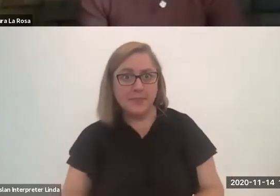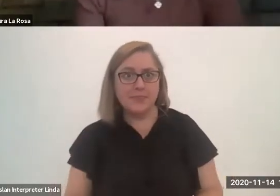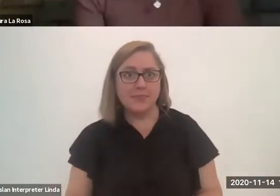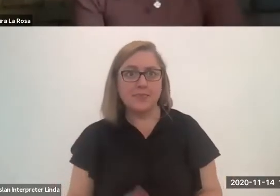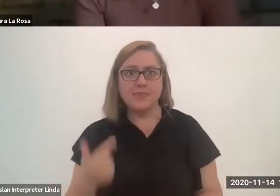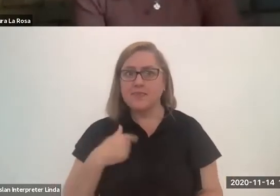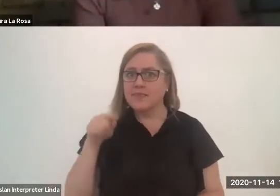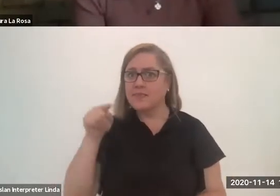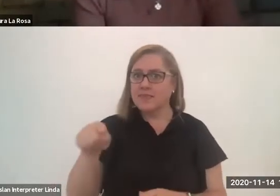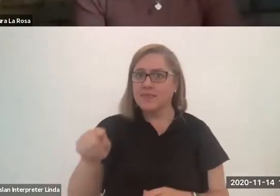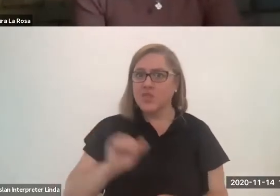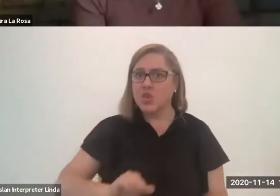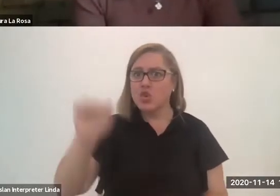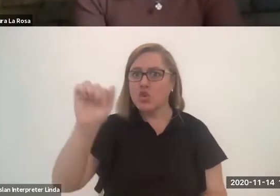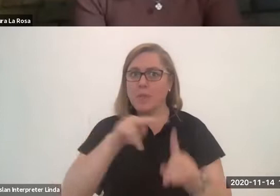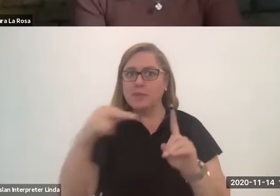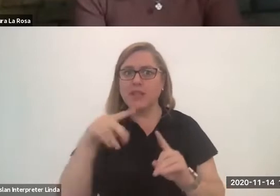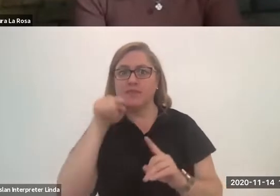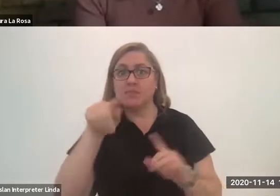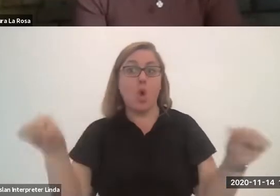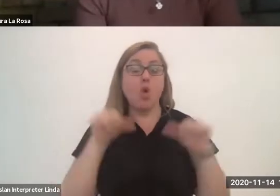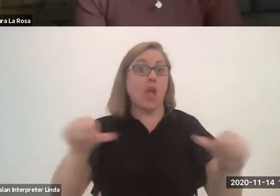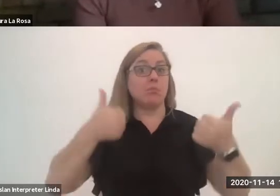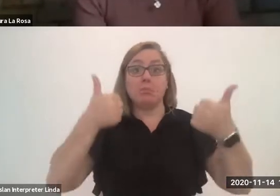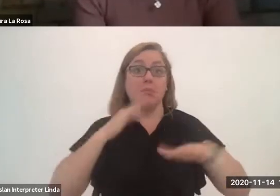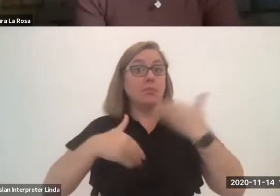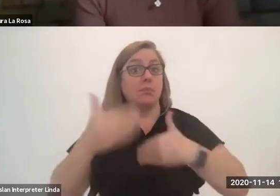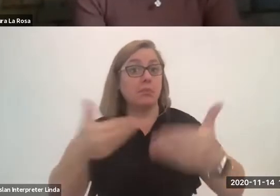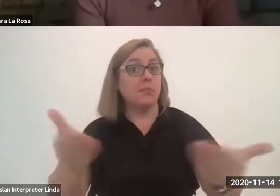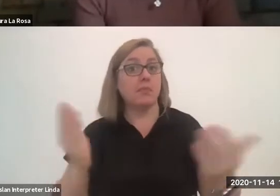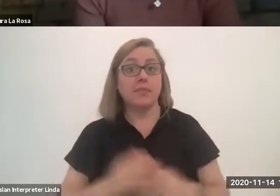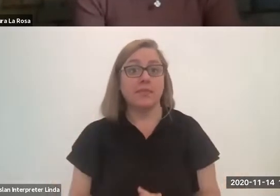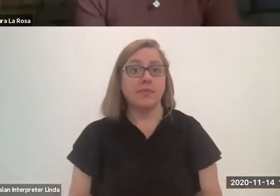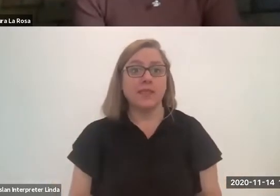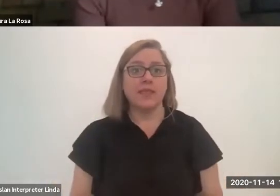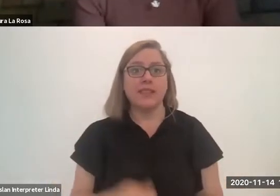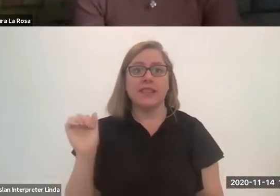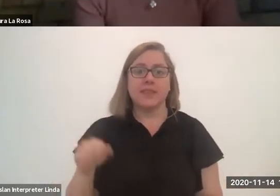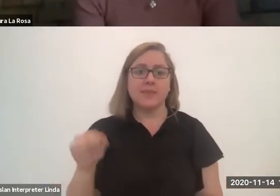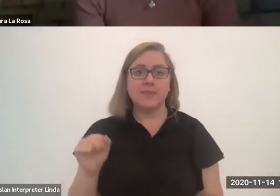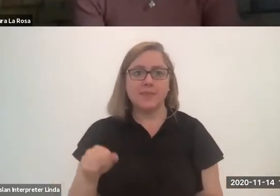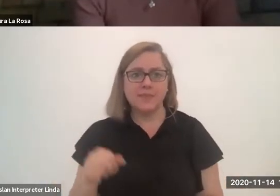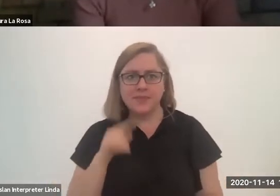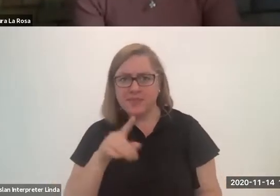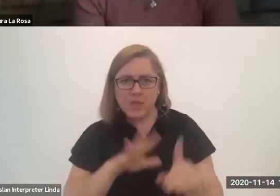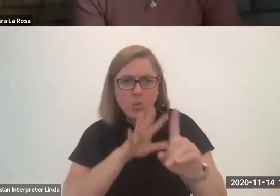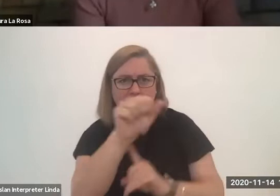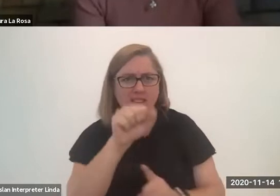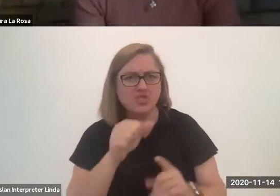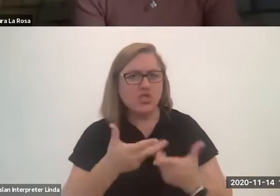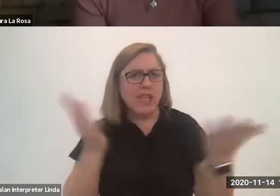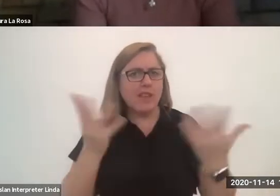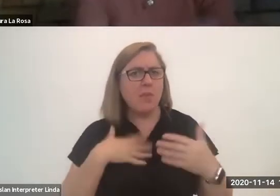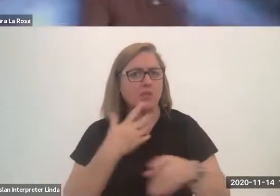How is it from your end? Yeah. Okay. We're good. Yeah. Did you catch any of that?